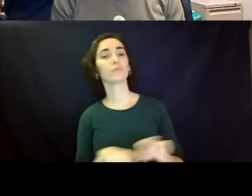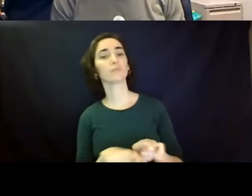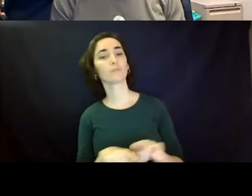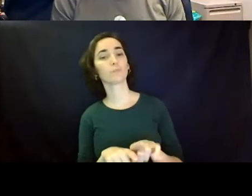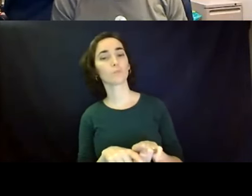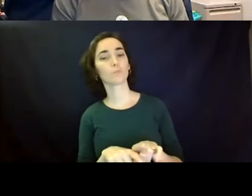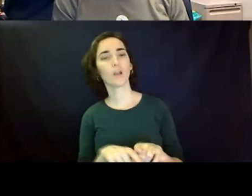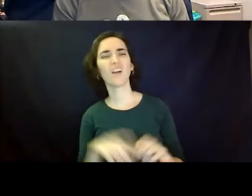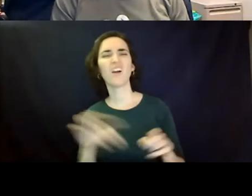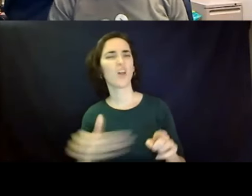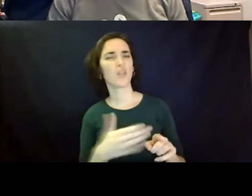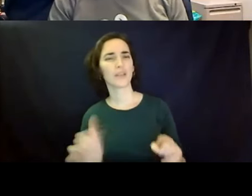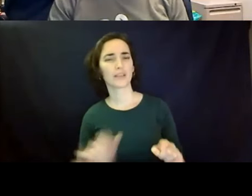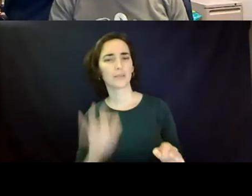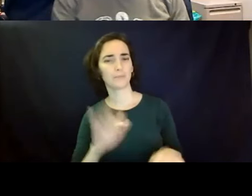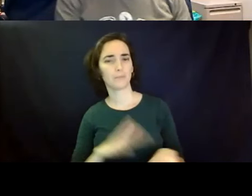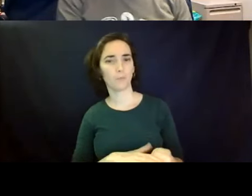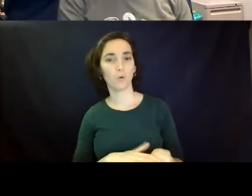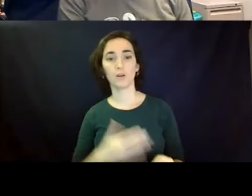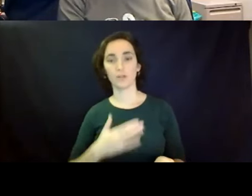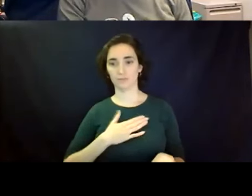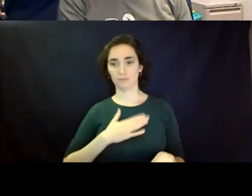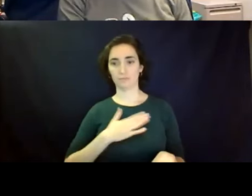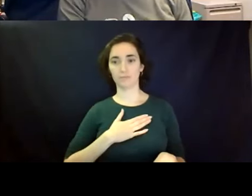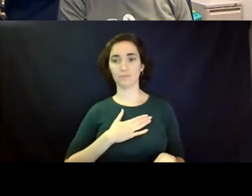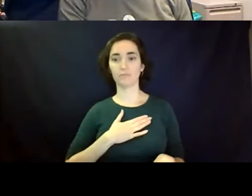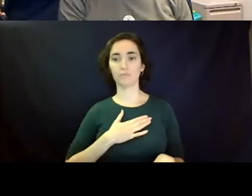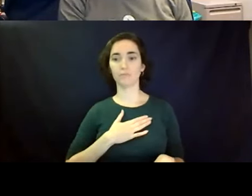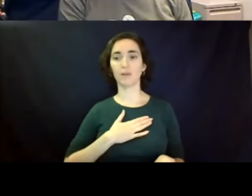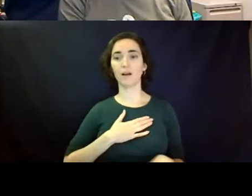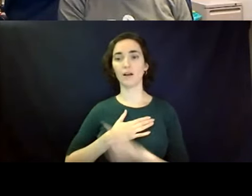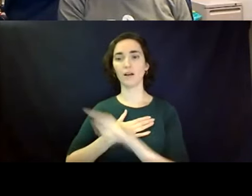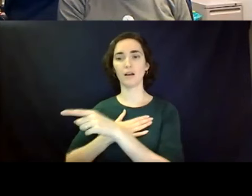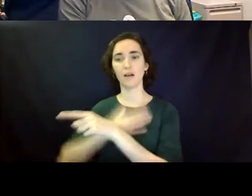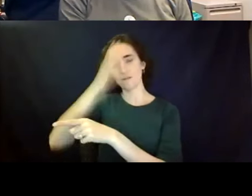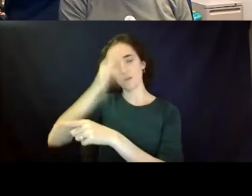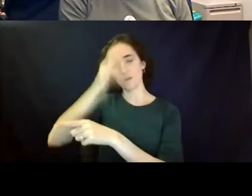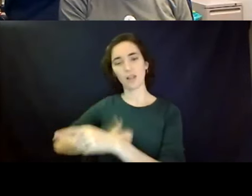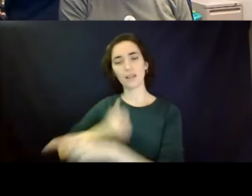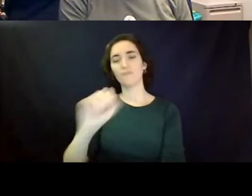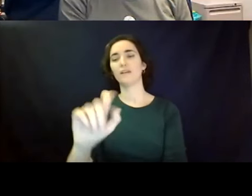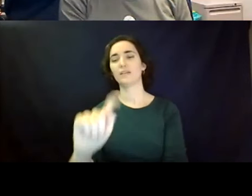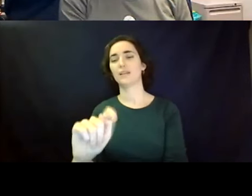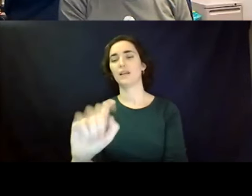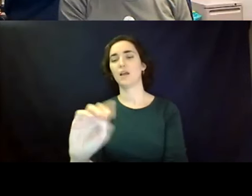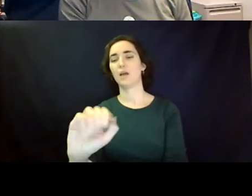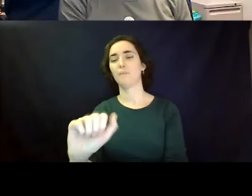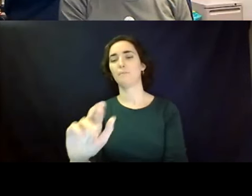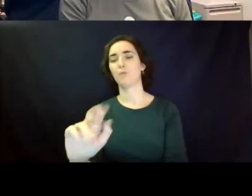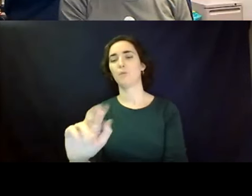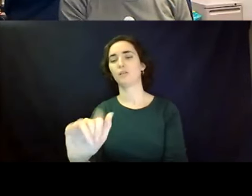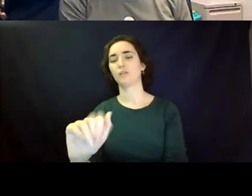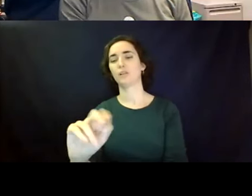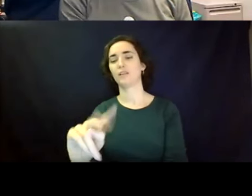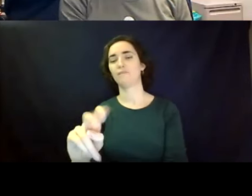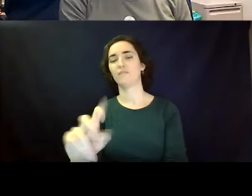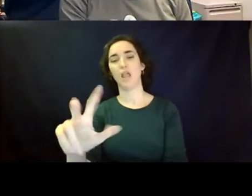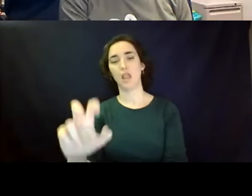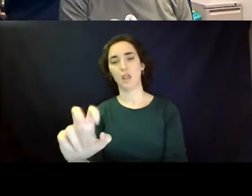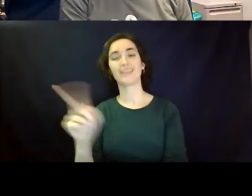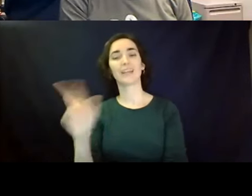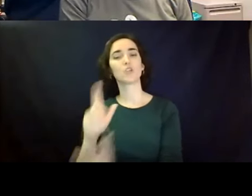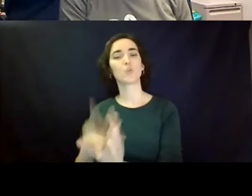in St. Martinville, so he can check off to get alerts and weather alerts and emergency alerts